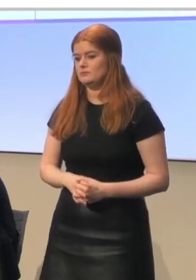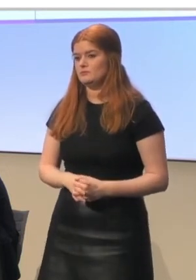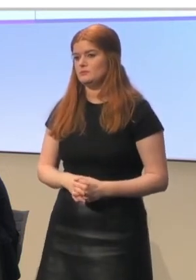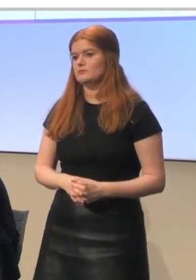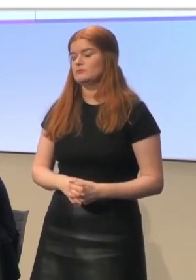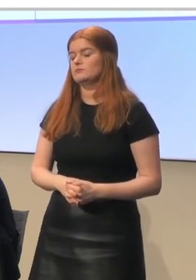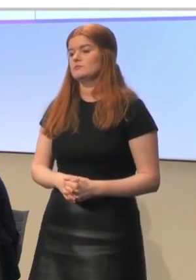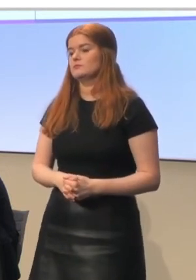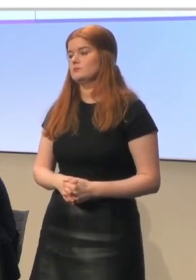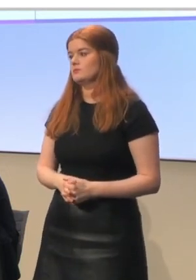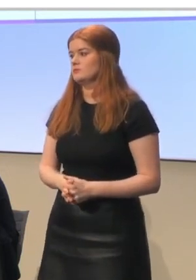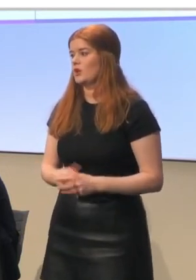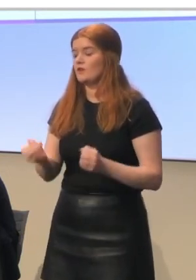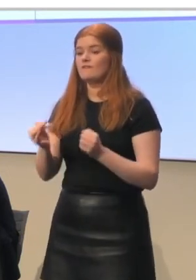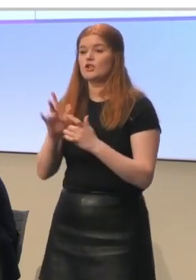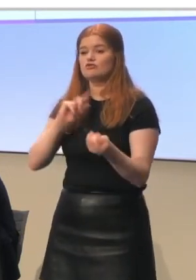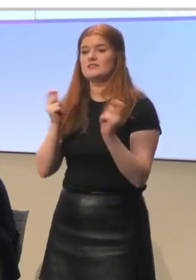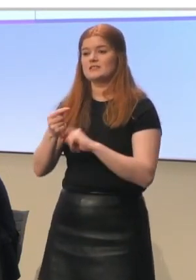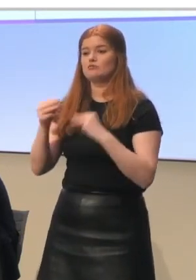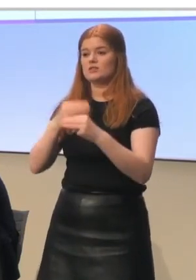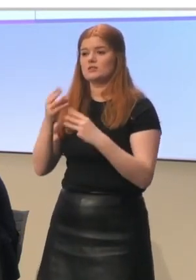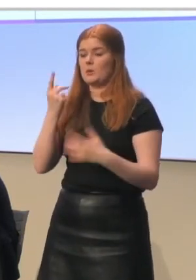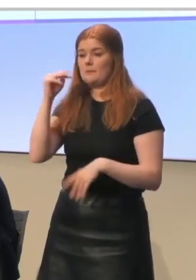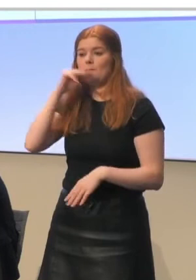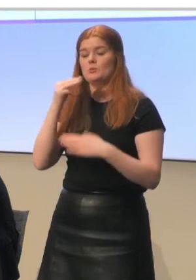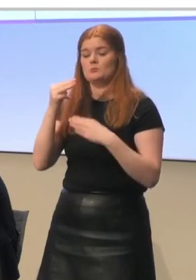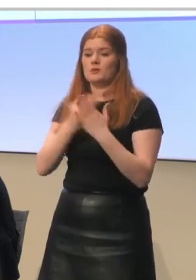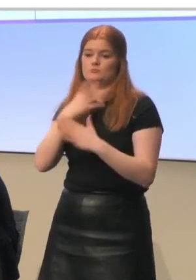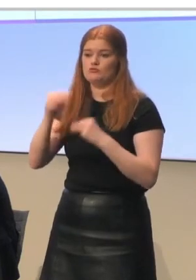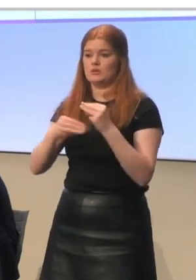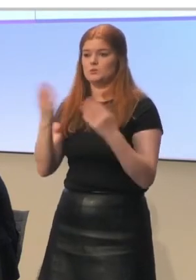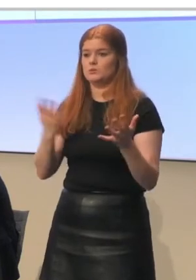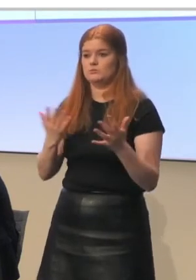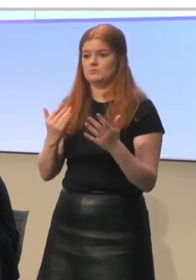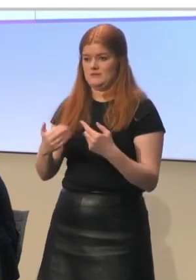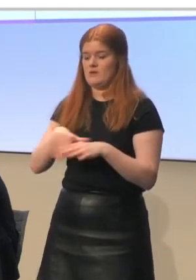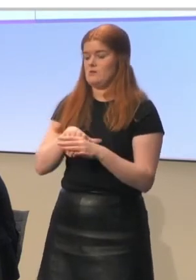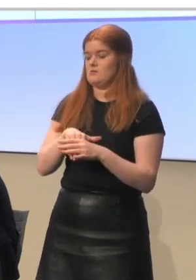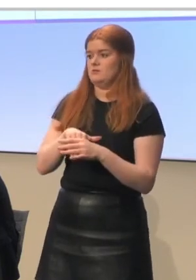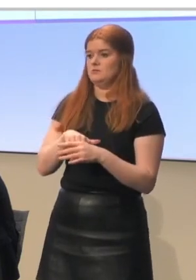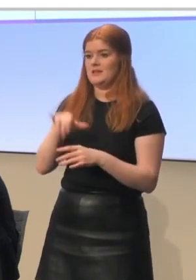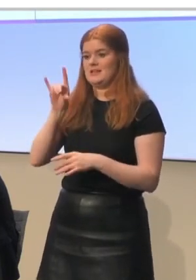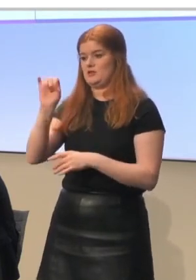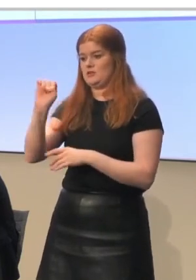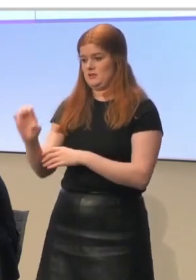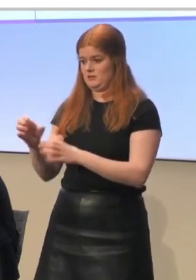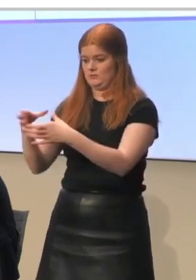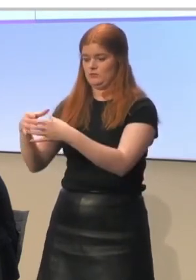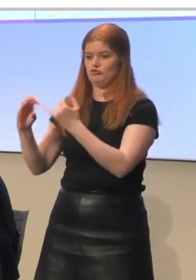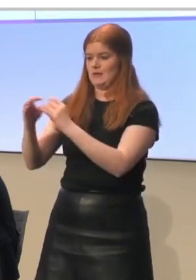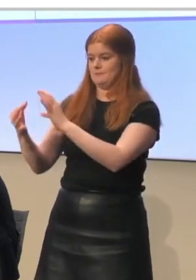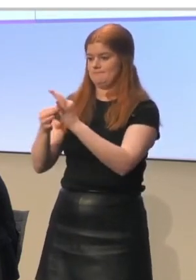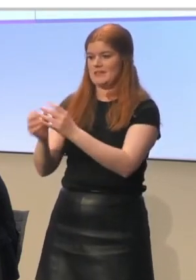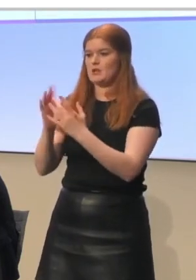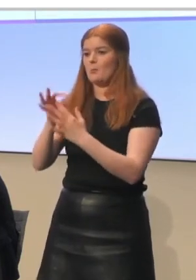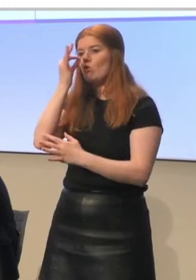So in terms of the transition process, a key part of that process involves the HSE engaging in a